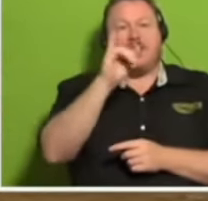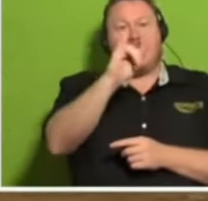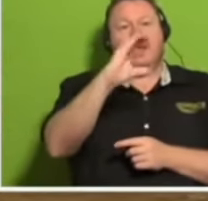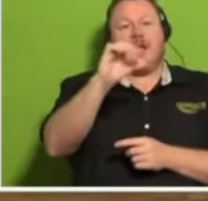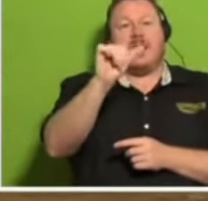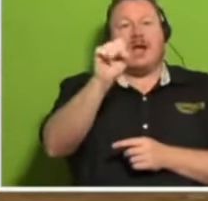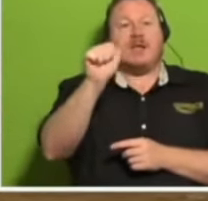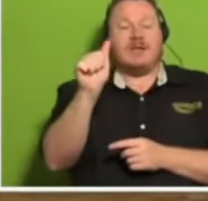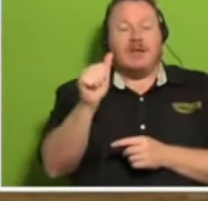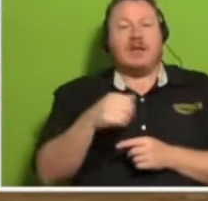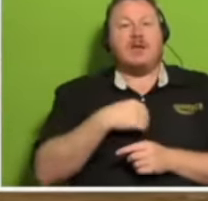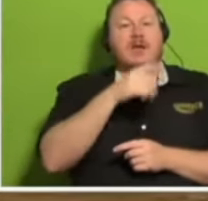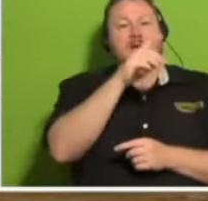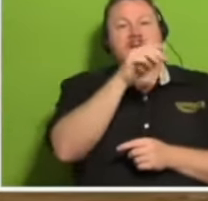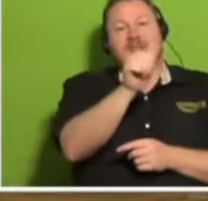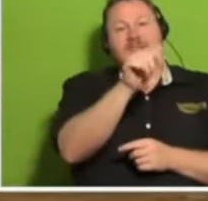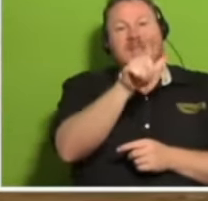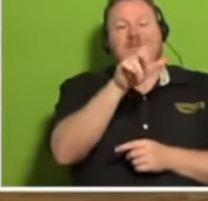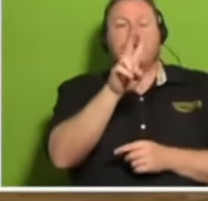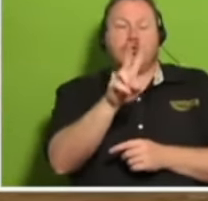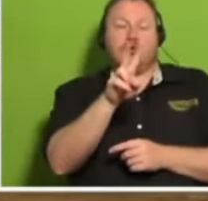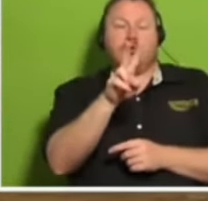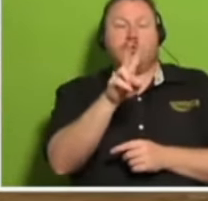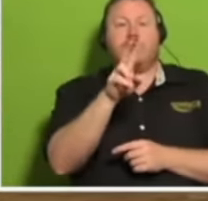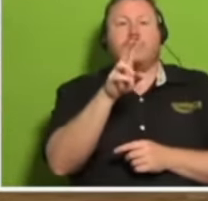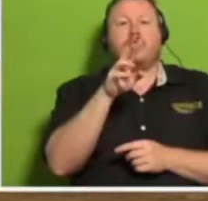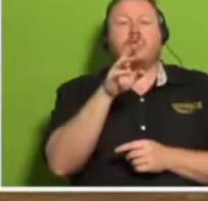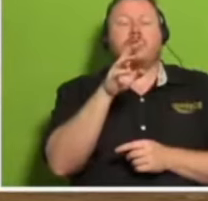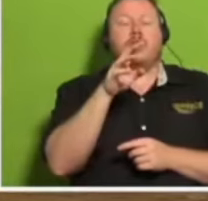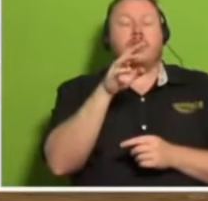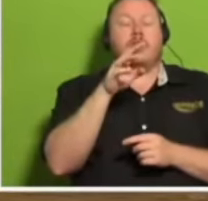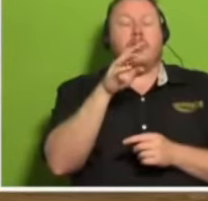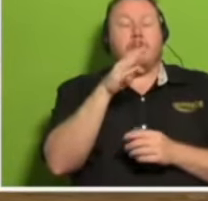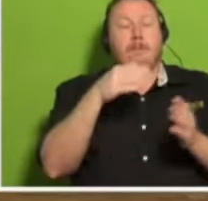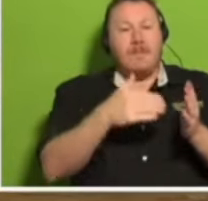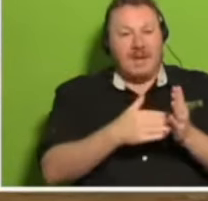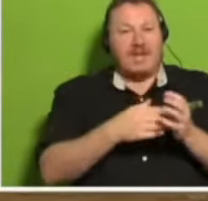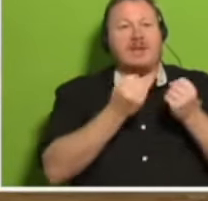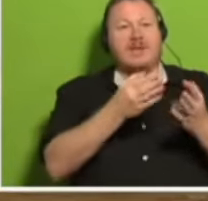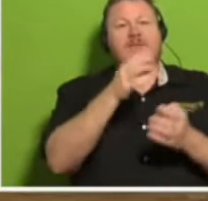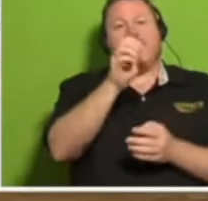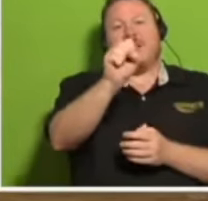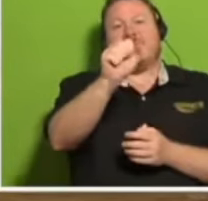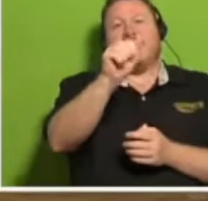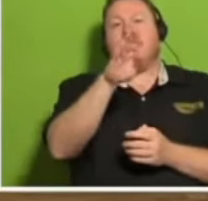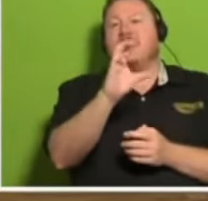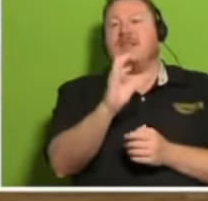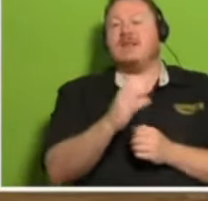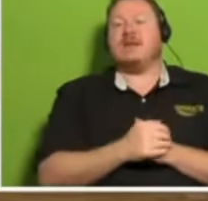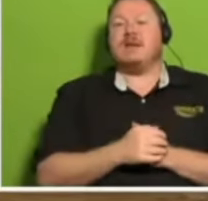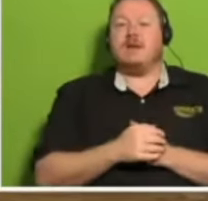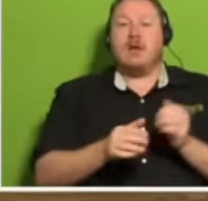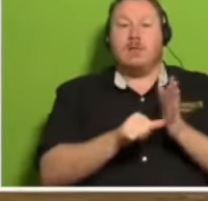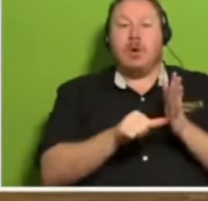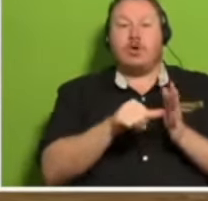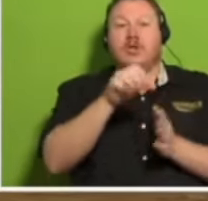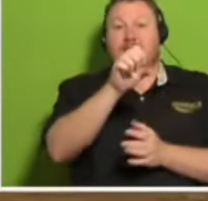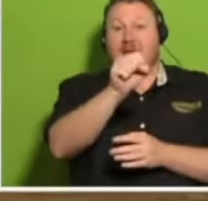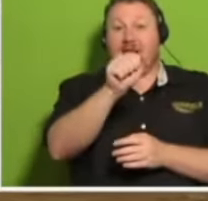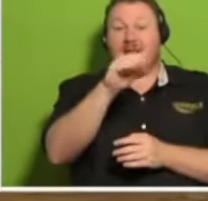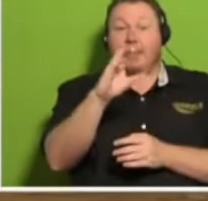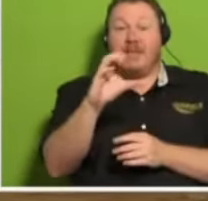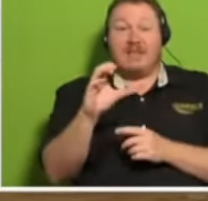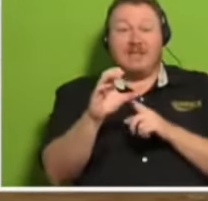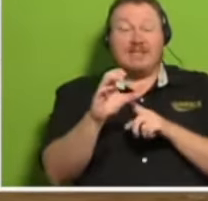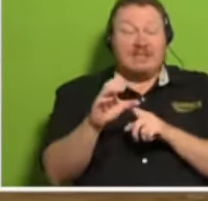672 million is allocated to the South African Broadcasting Corporation. The priority for the SABC is to fulfill